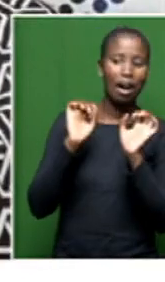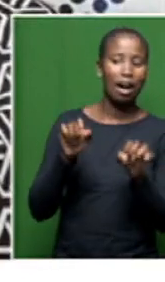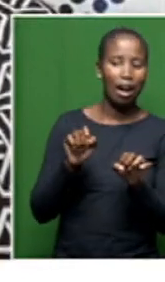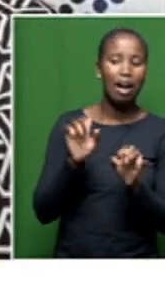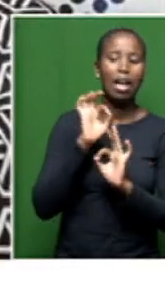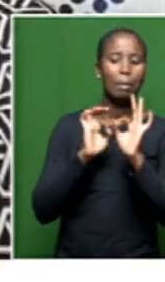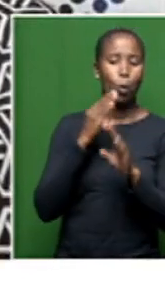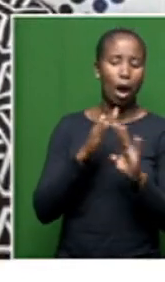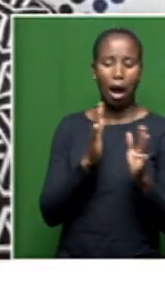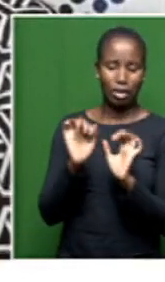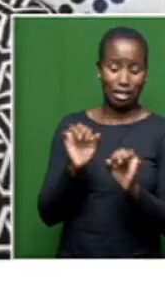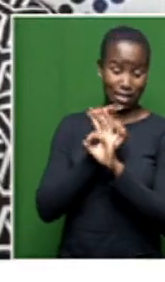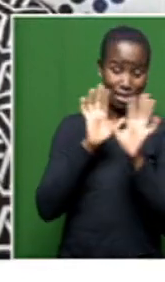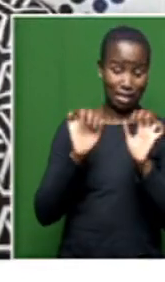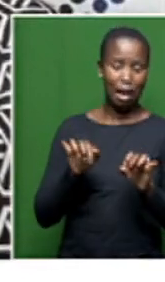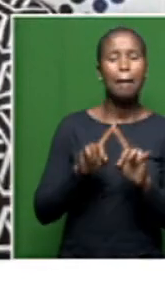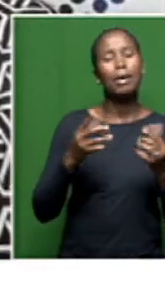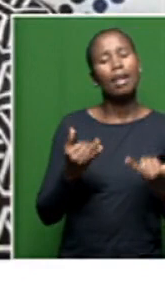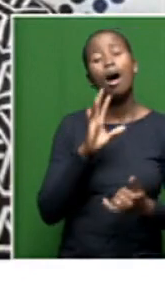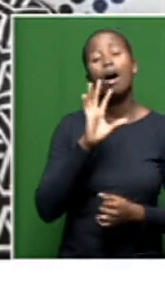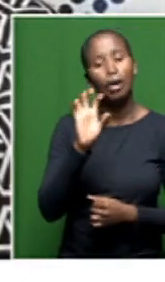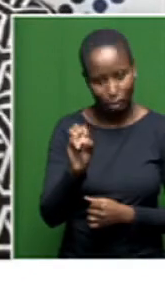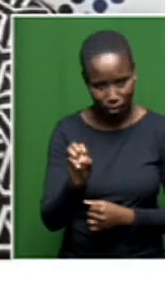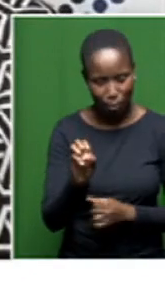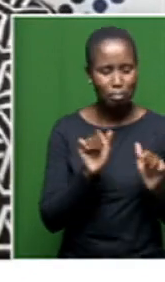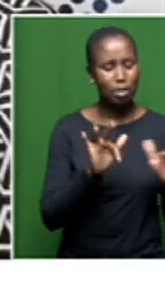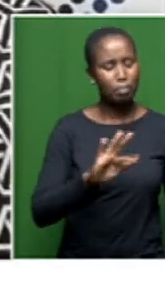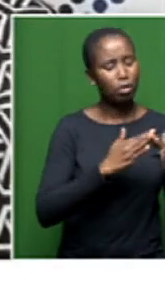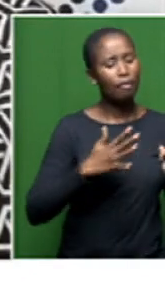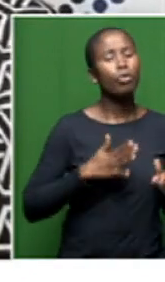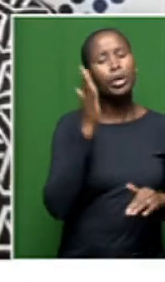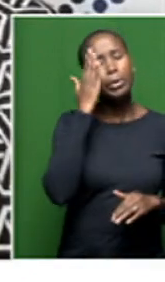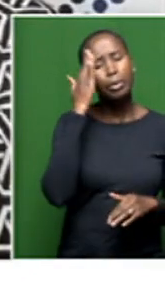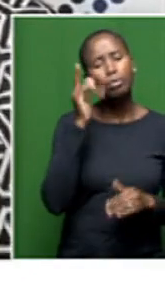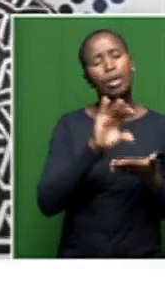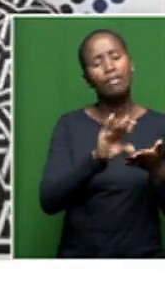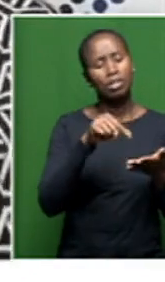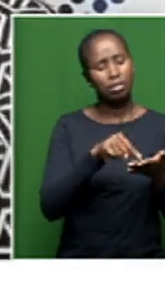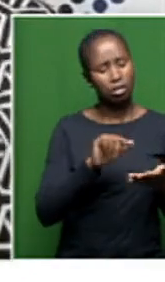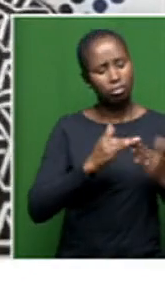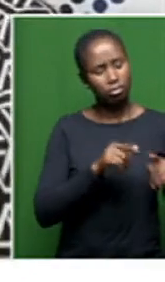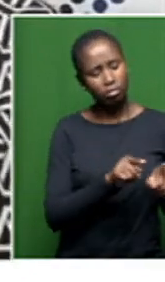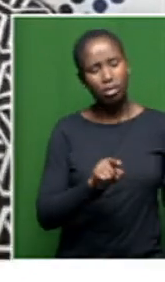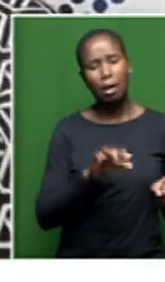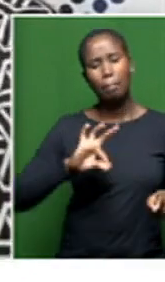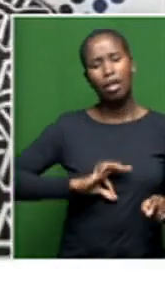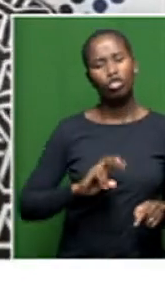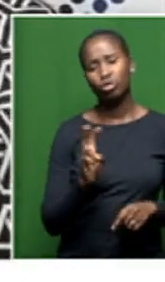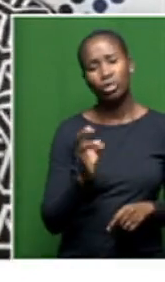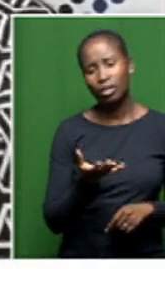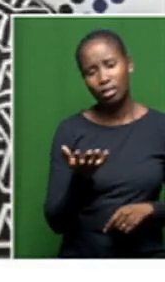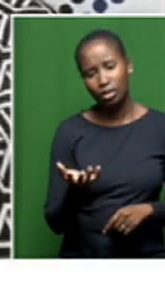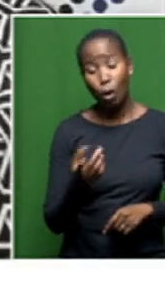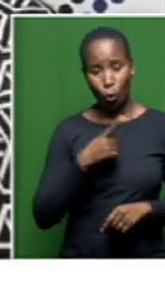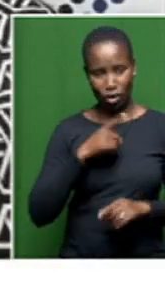does work. So, but I think the question really is, and I mean, this is what South Africans want to know, how do they benefit from this? Because, you know, there are these, you